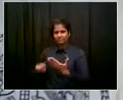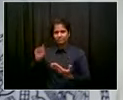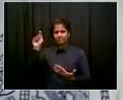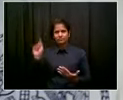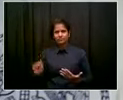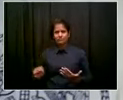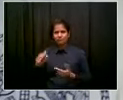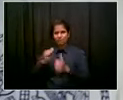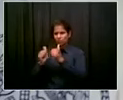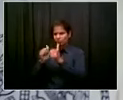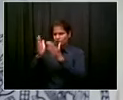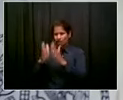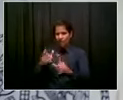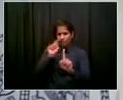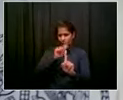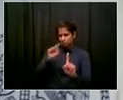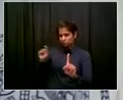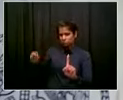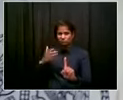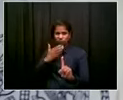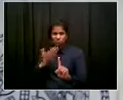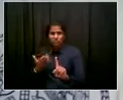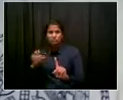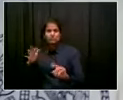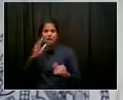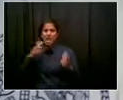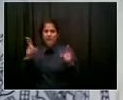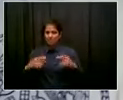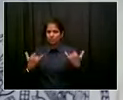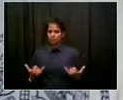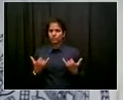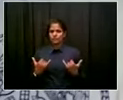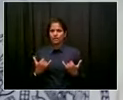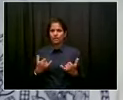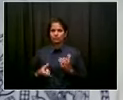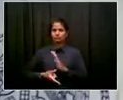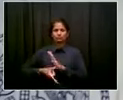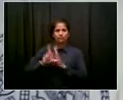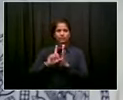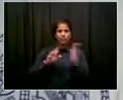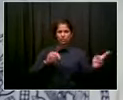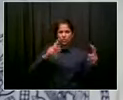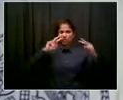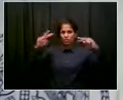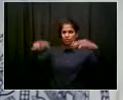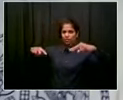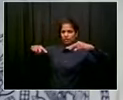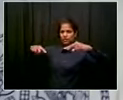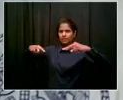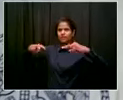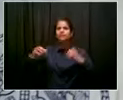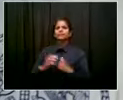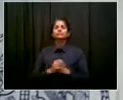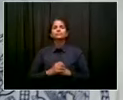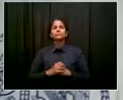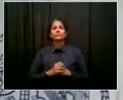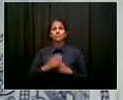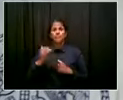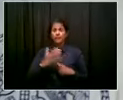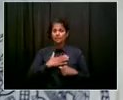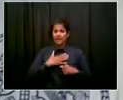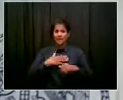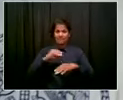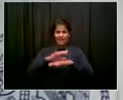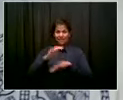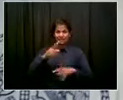what's going on in the minds of new yorkers and what i'd say to all of you in the media is you know this is the last chance for you